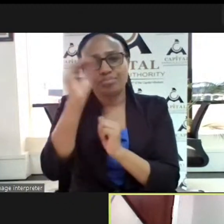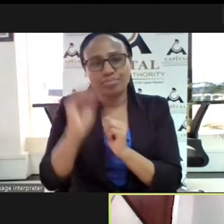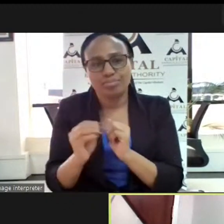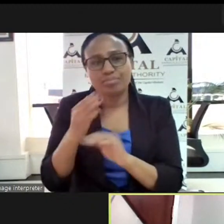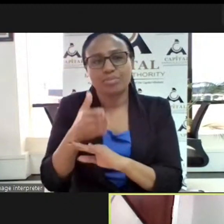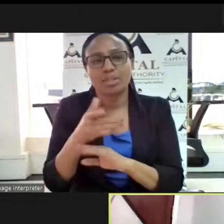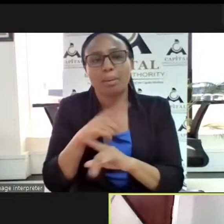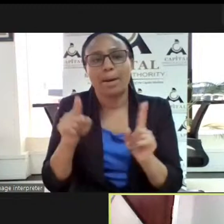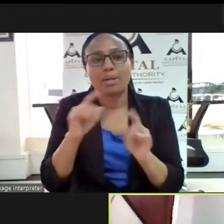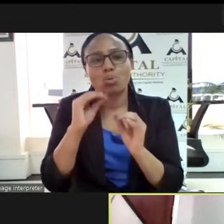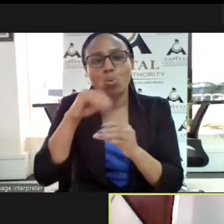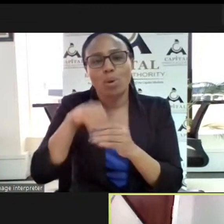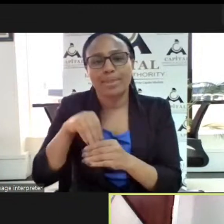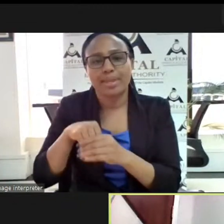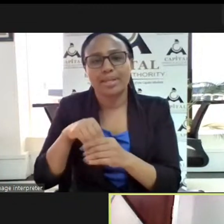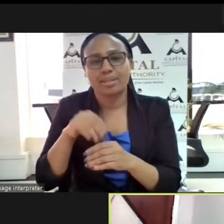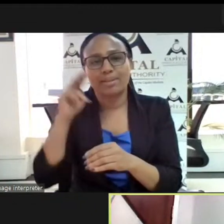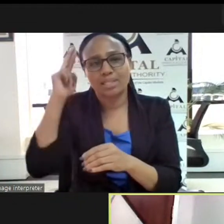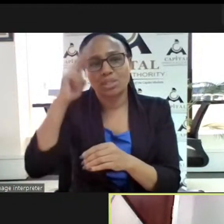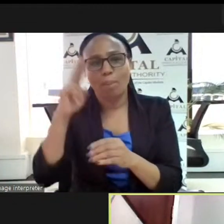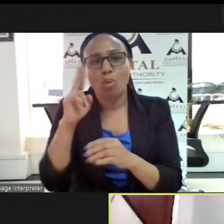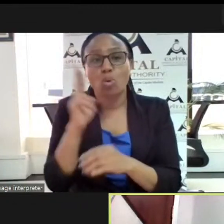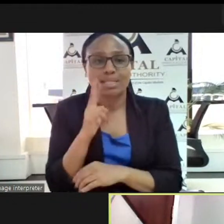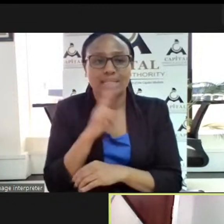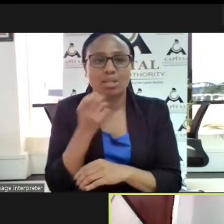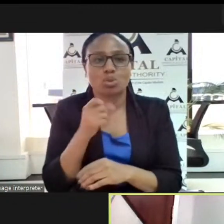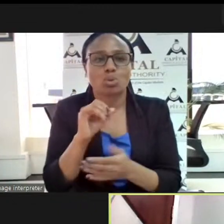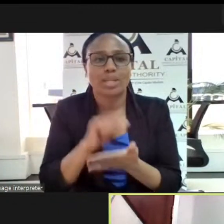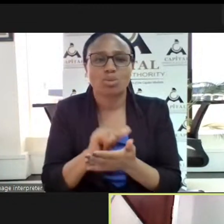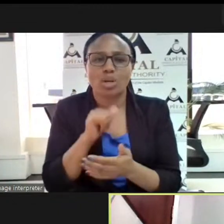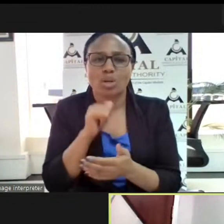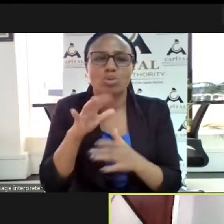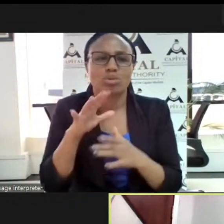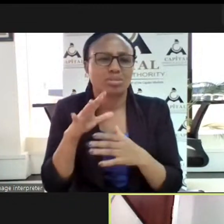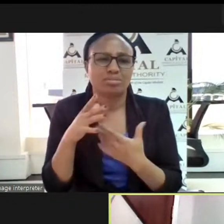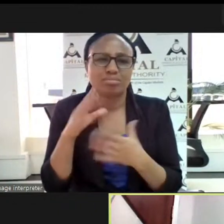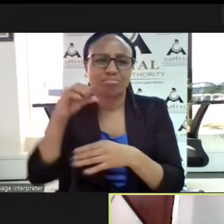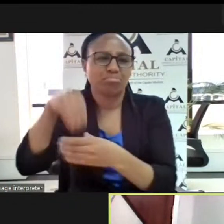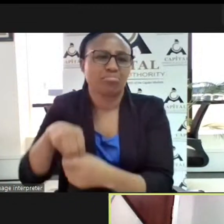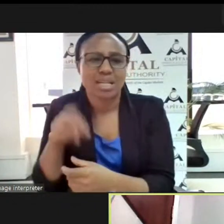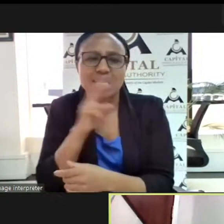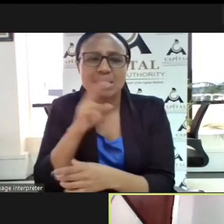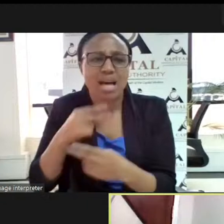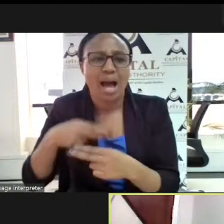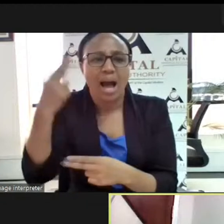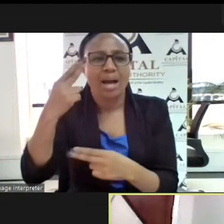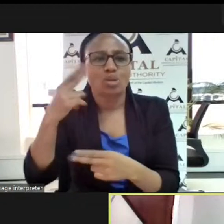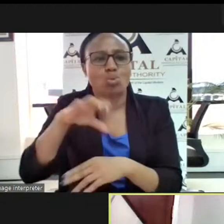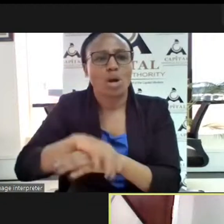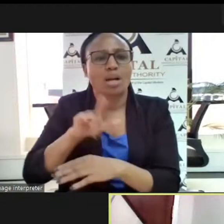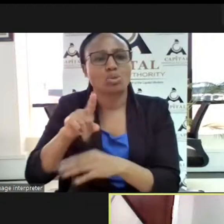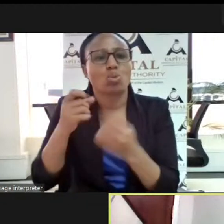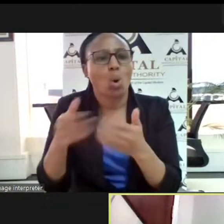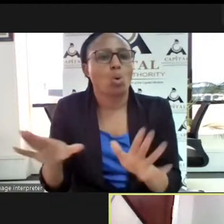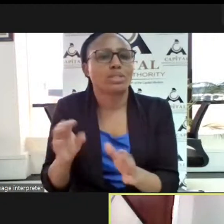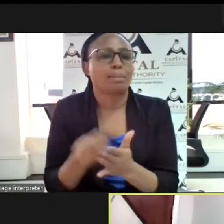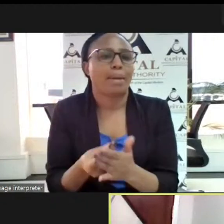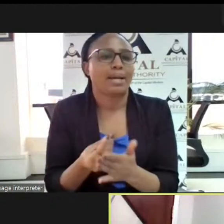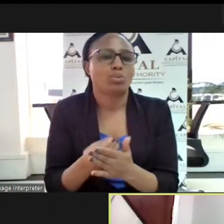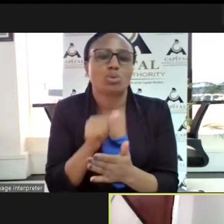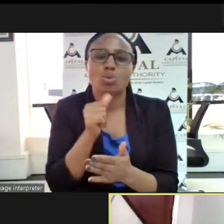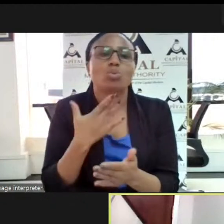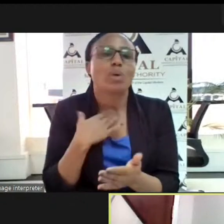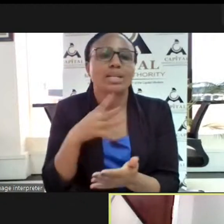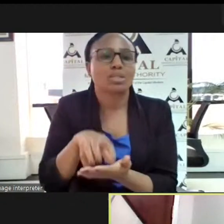within reasonable risk, so that you're not taking too much risk that causes you to then lose money. I mean, you don't want to be in a situation where you